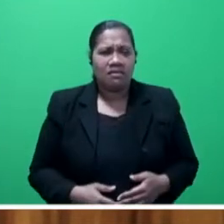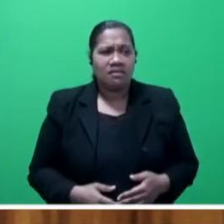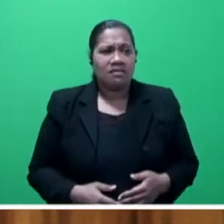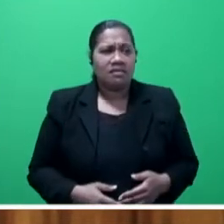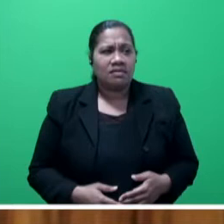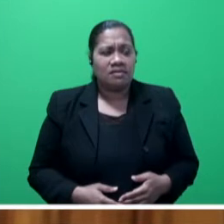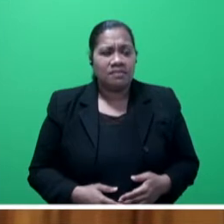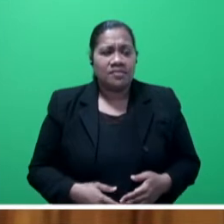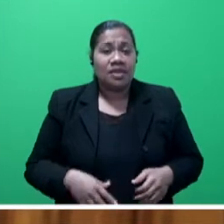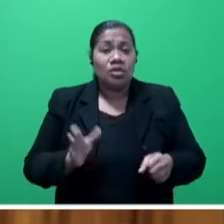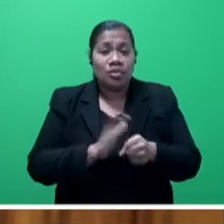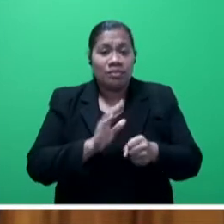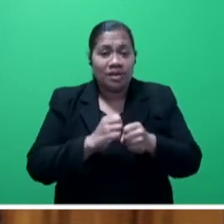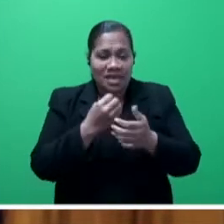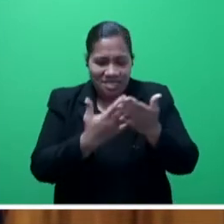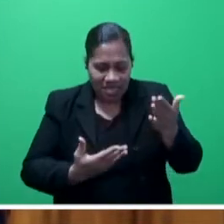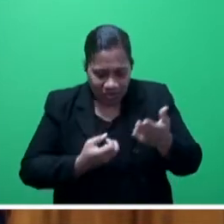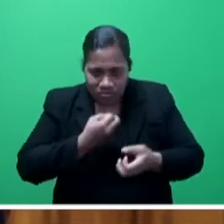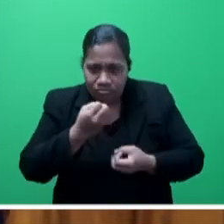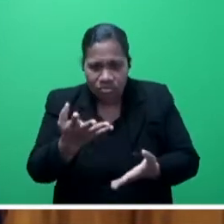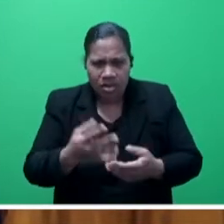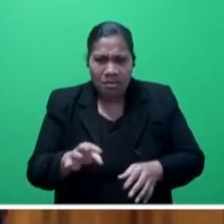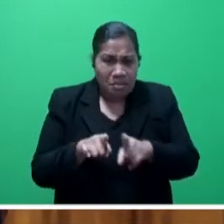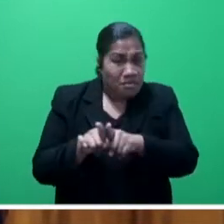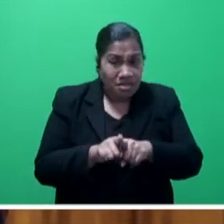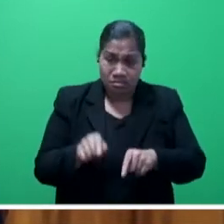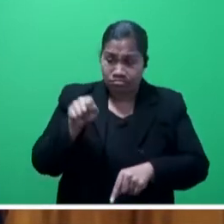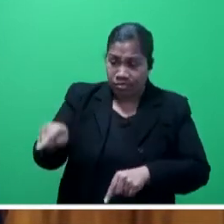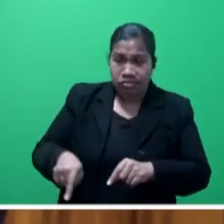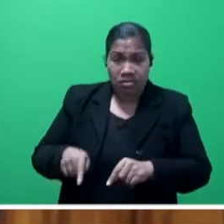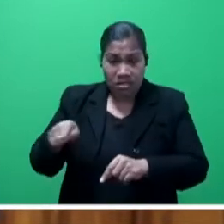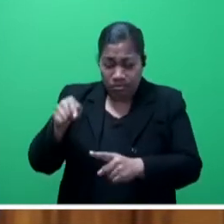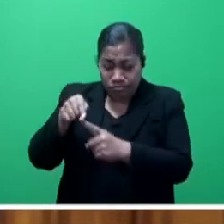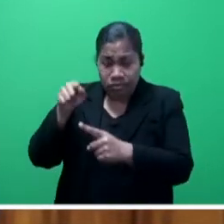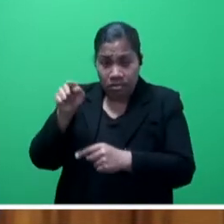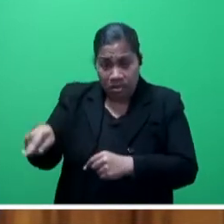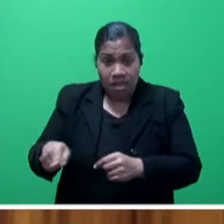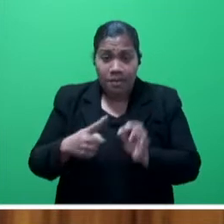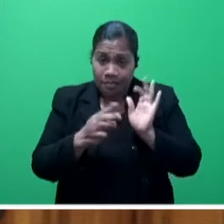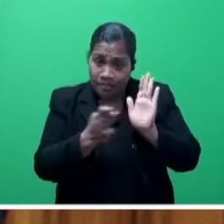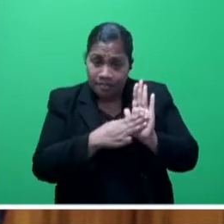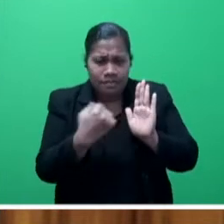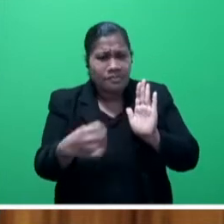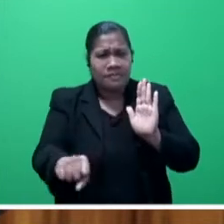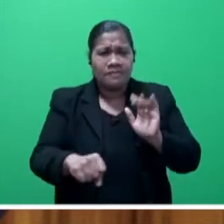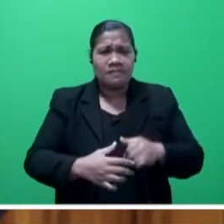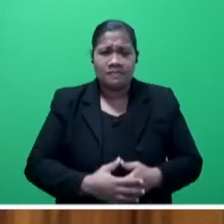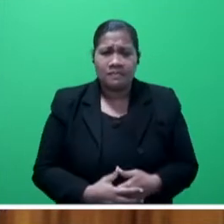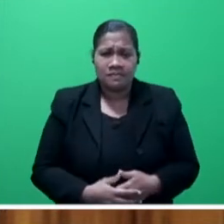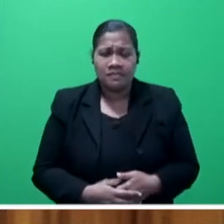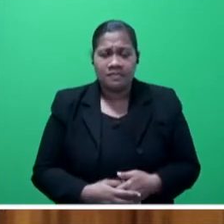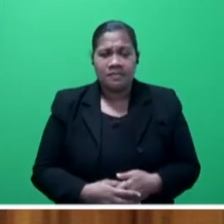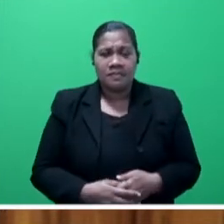you make a statement, it doesn't mean that she was referring to the Prime Minister. mean, it is quite